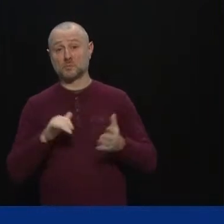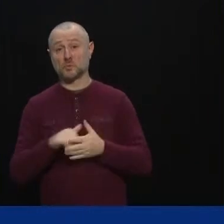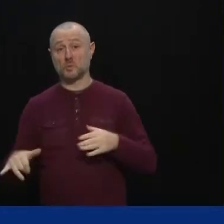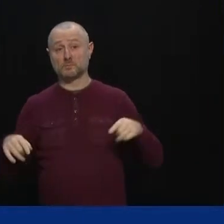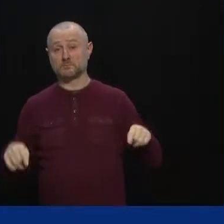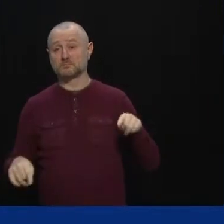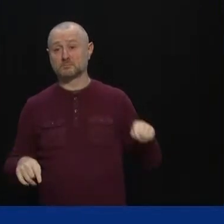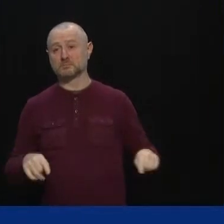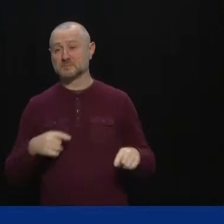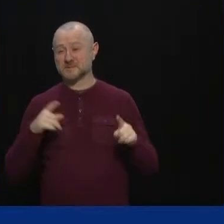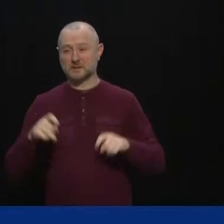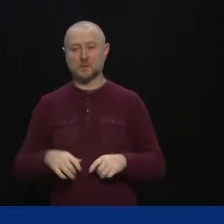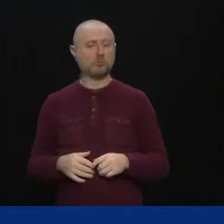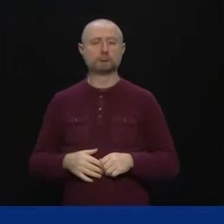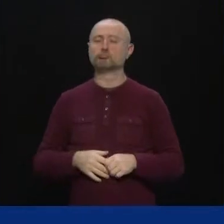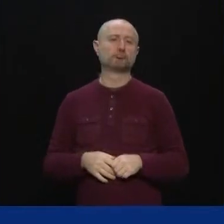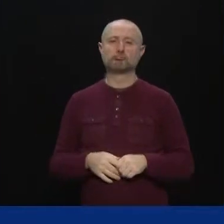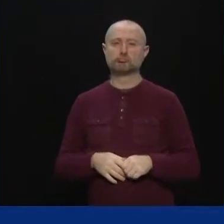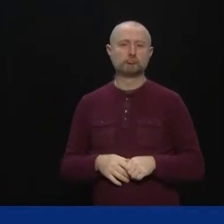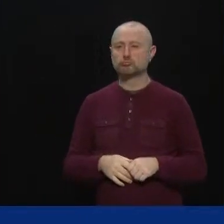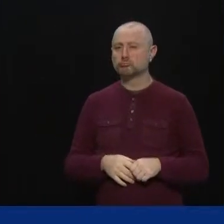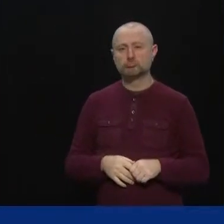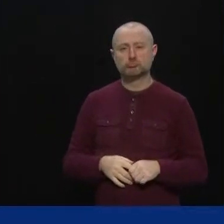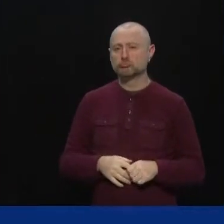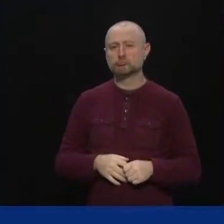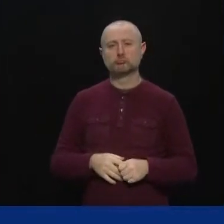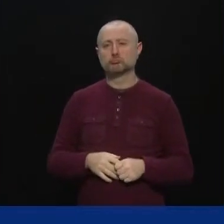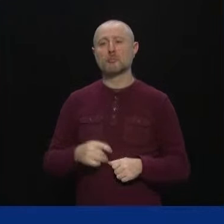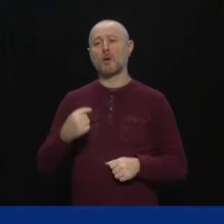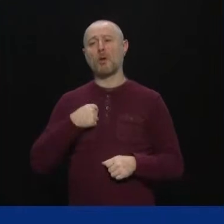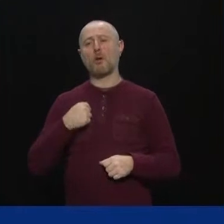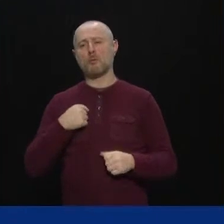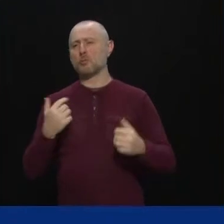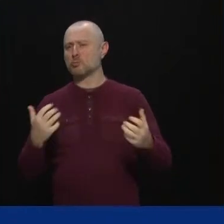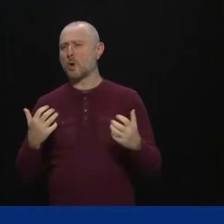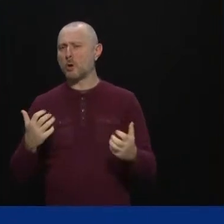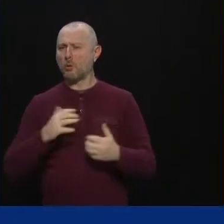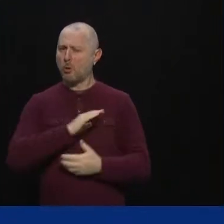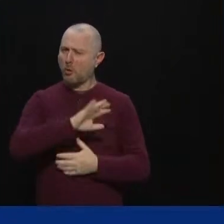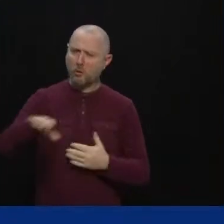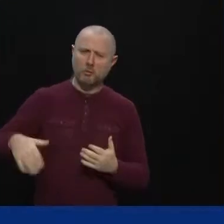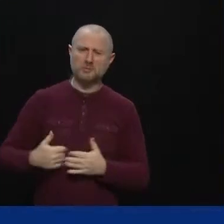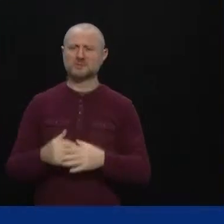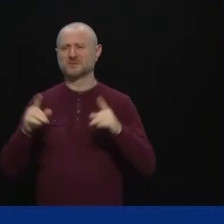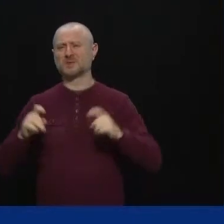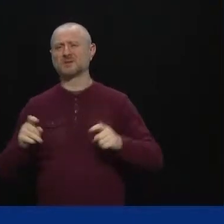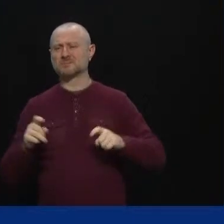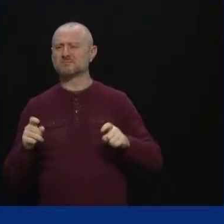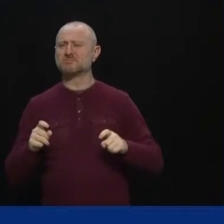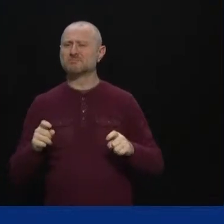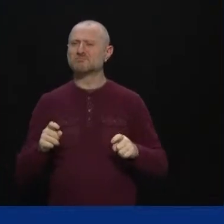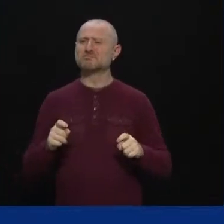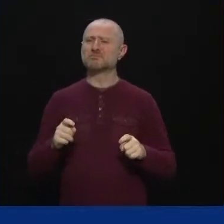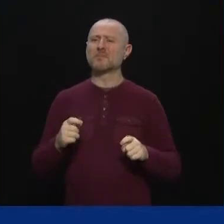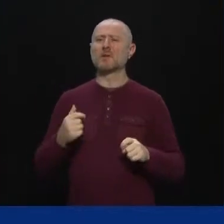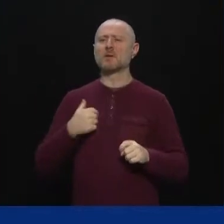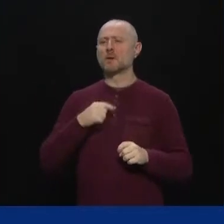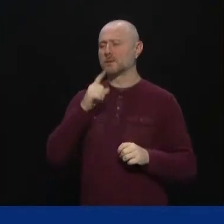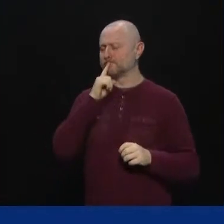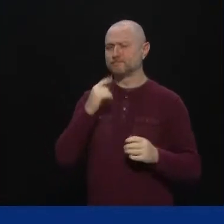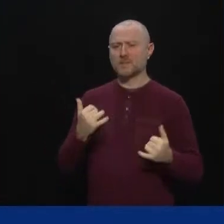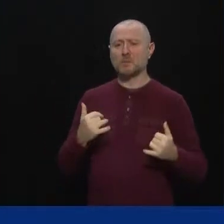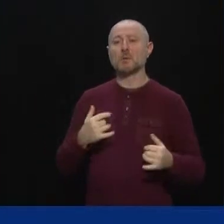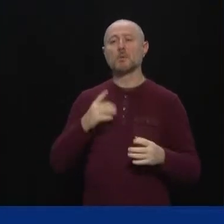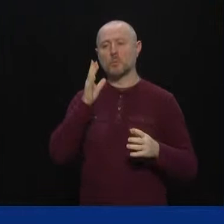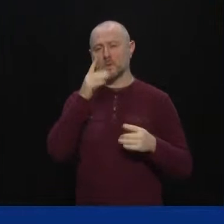secured. This is incredible. I said, I want every test that's out there. We've secured, I remember making the announcement, we're going to have